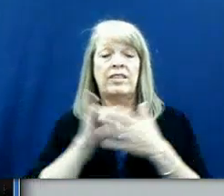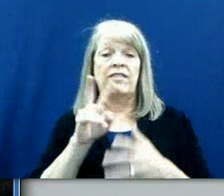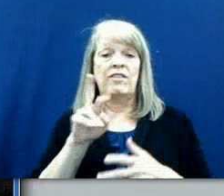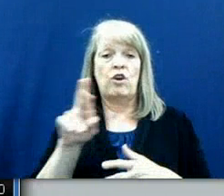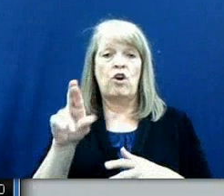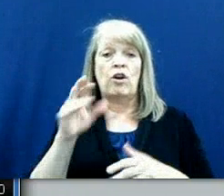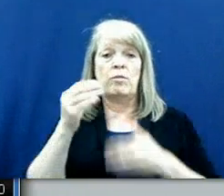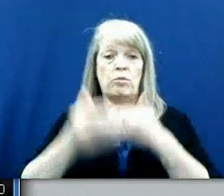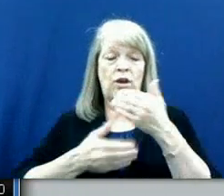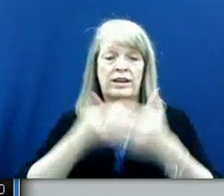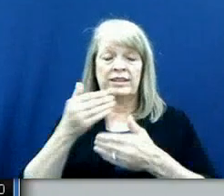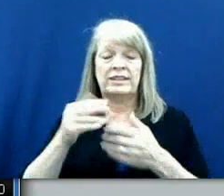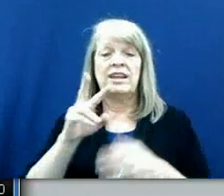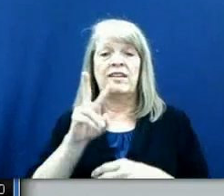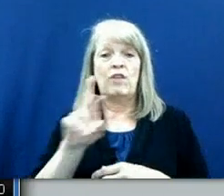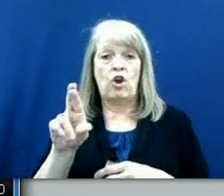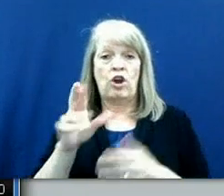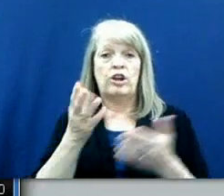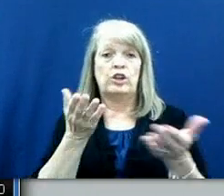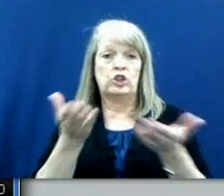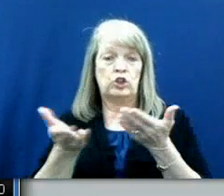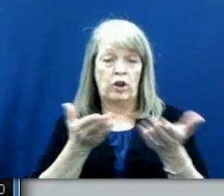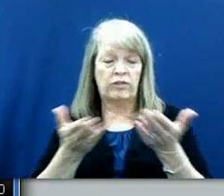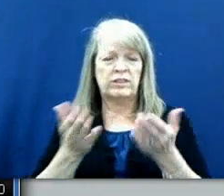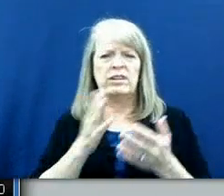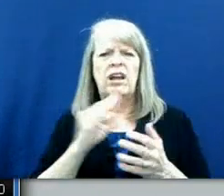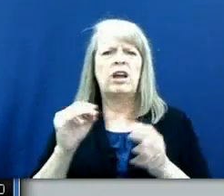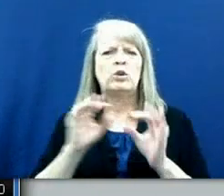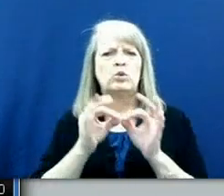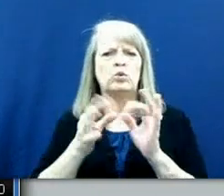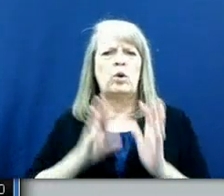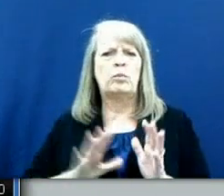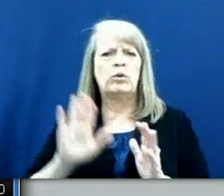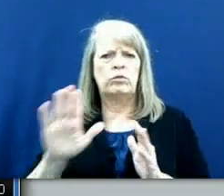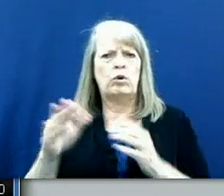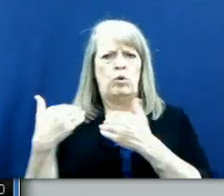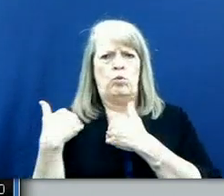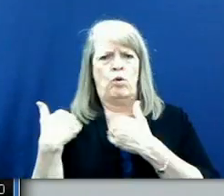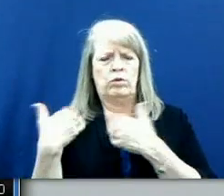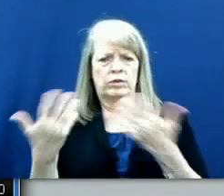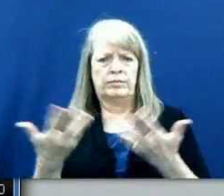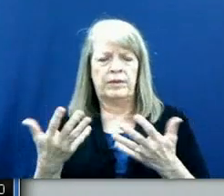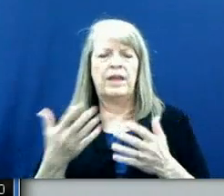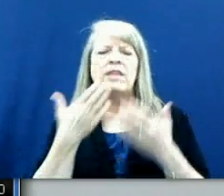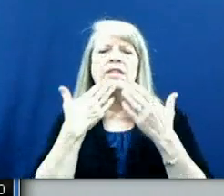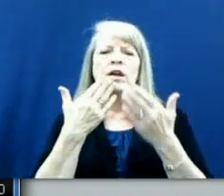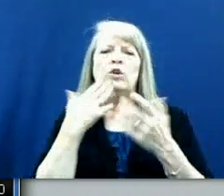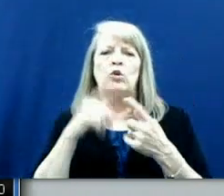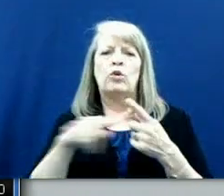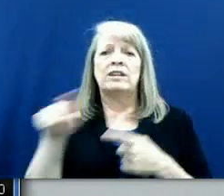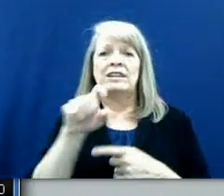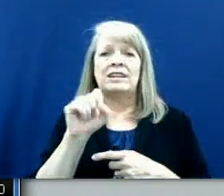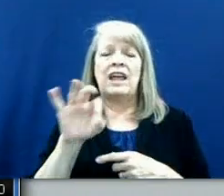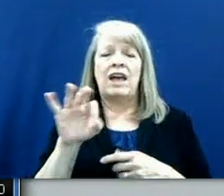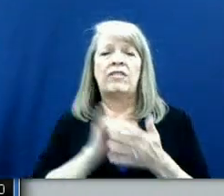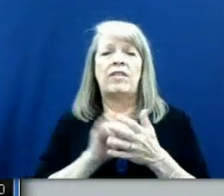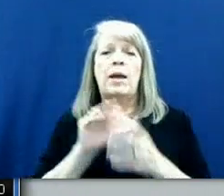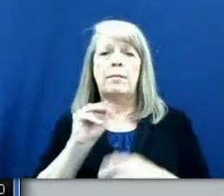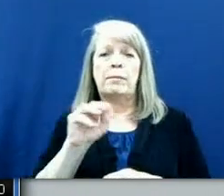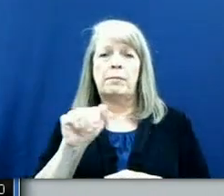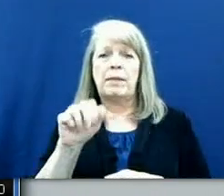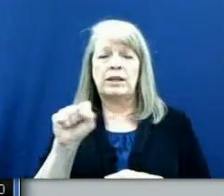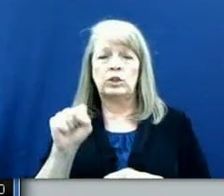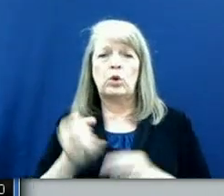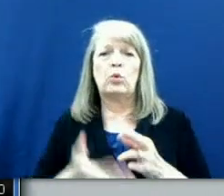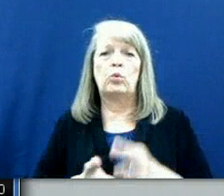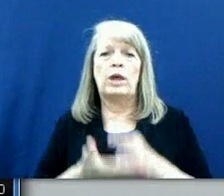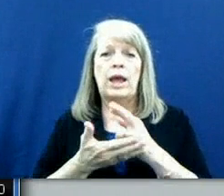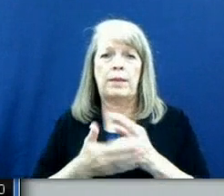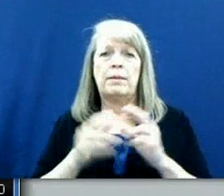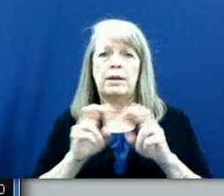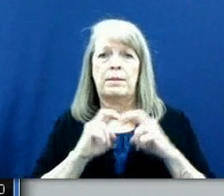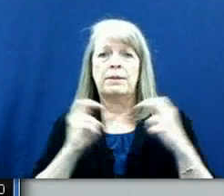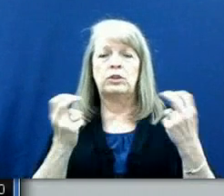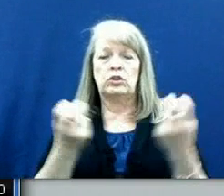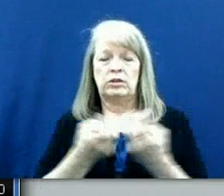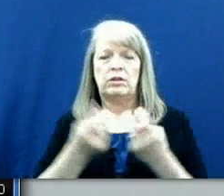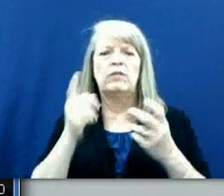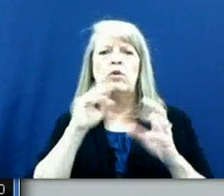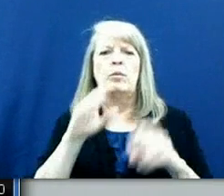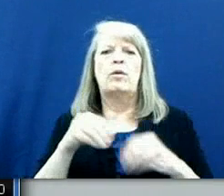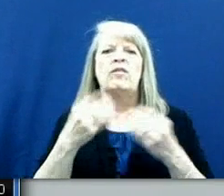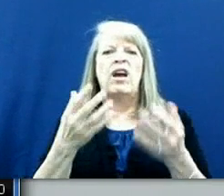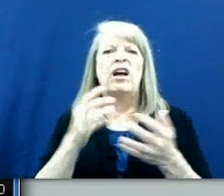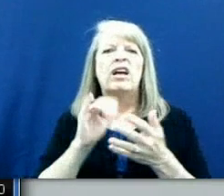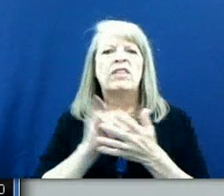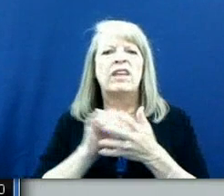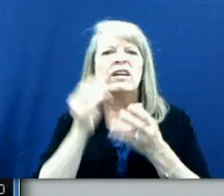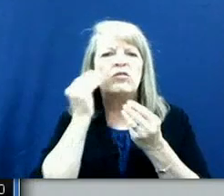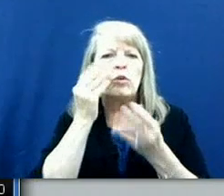process, VR services, and interpreter roles. Thanks to the staff of the Massachusetts Rehabilitation Commission for providing the content